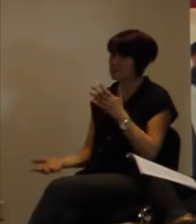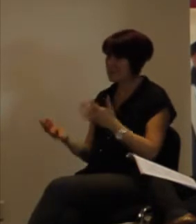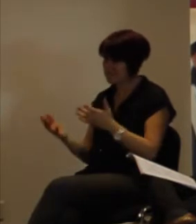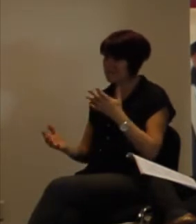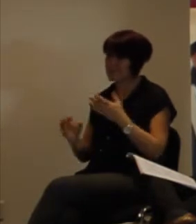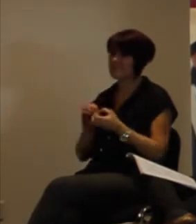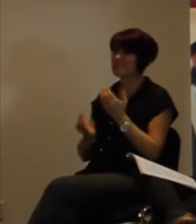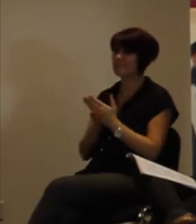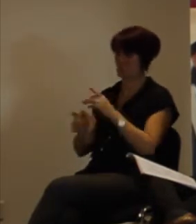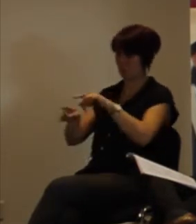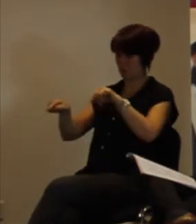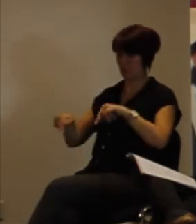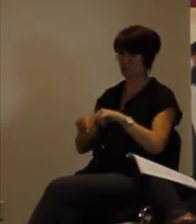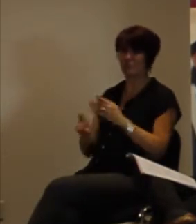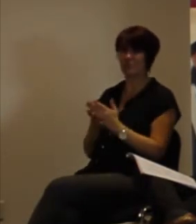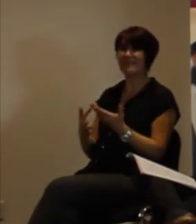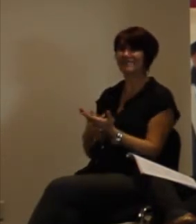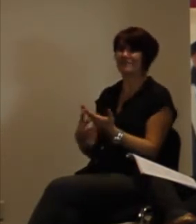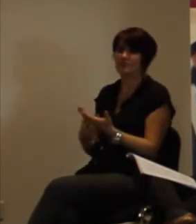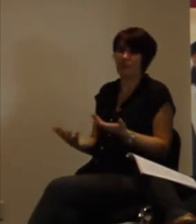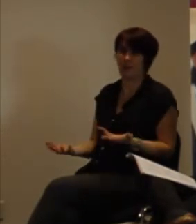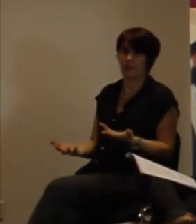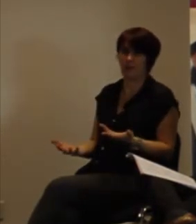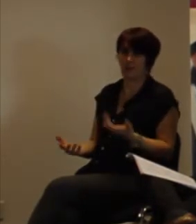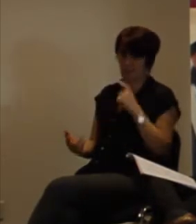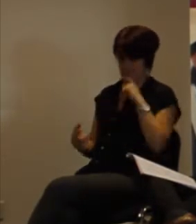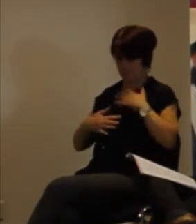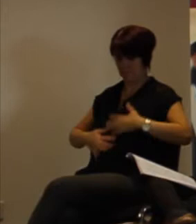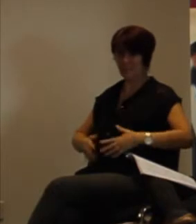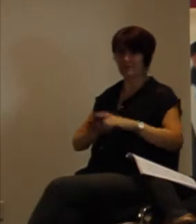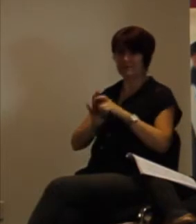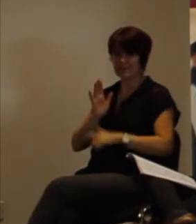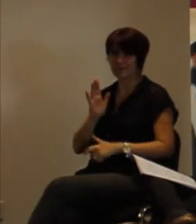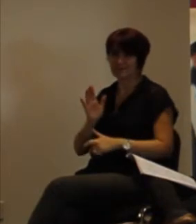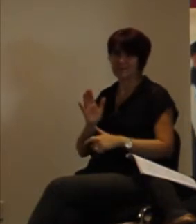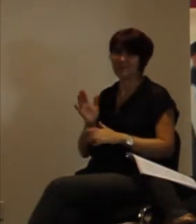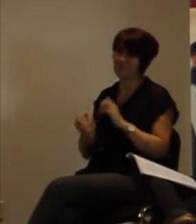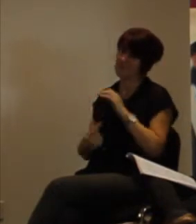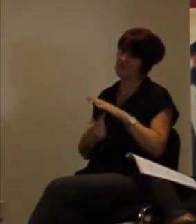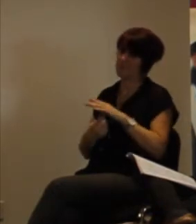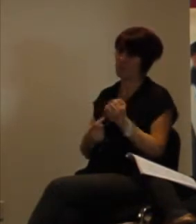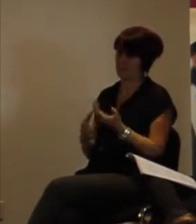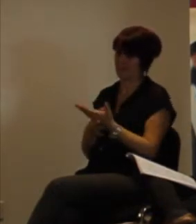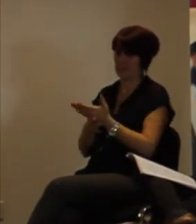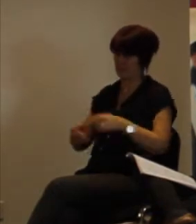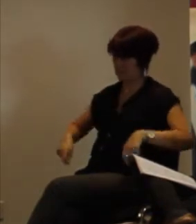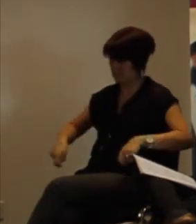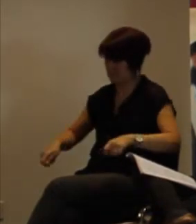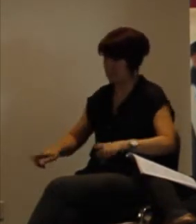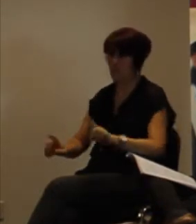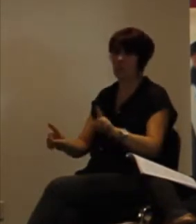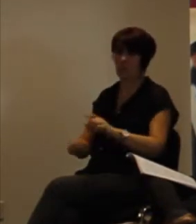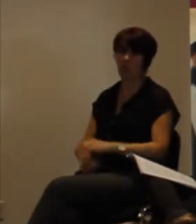having access for learners with physical disability is a key consideration as well in terms of